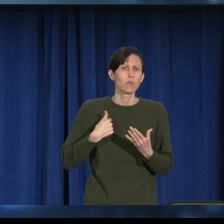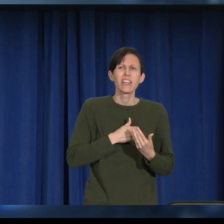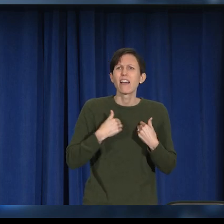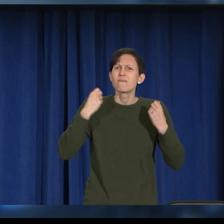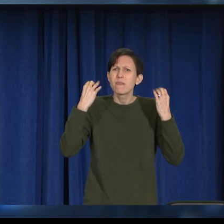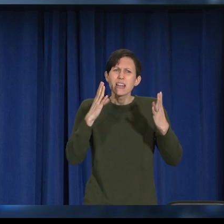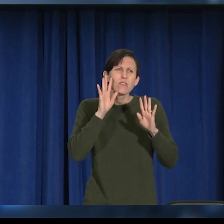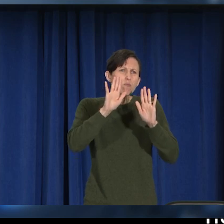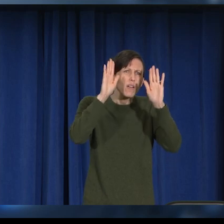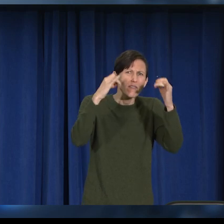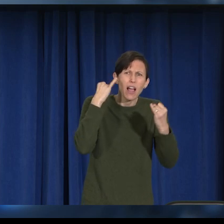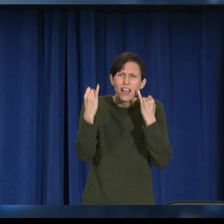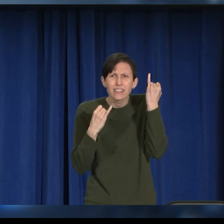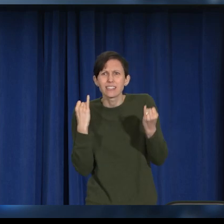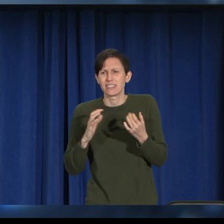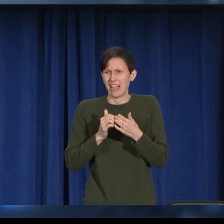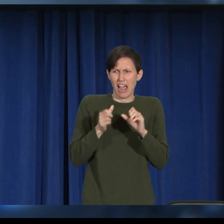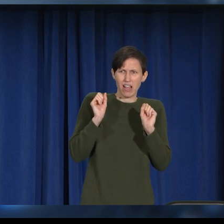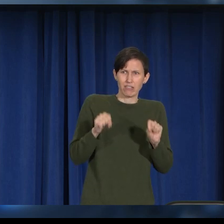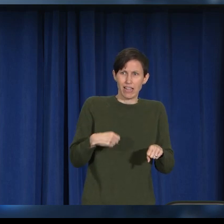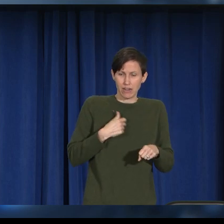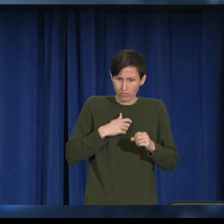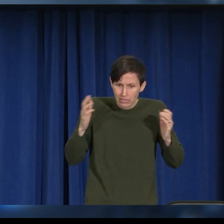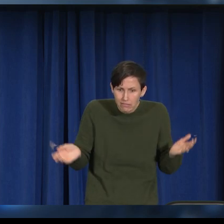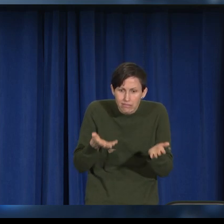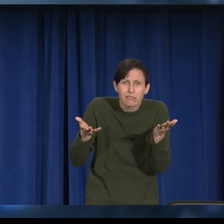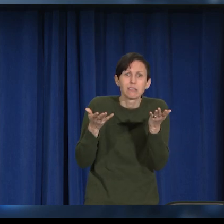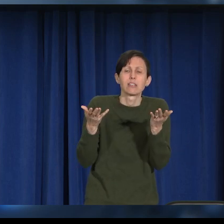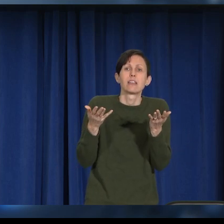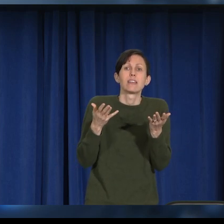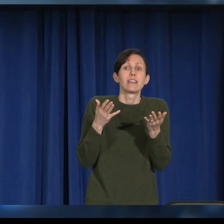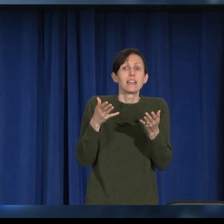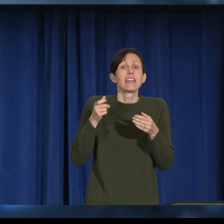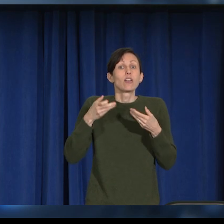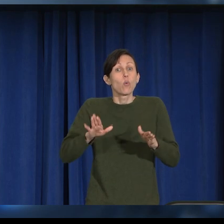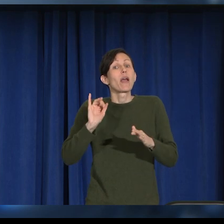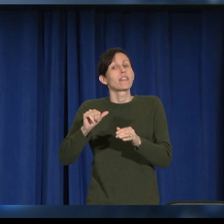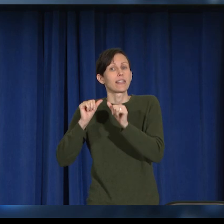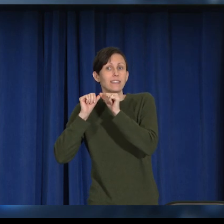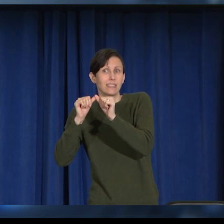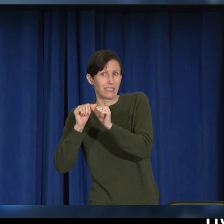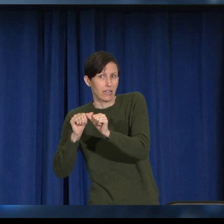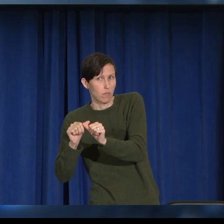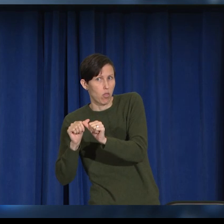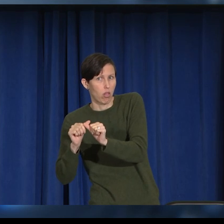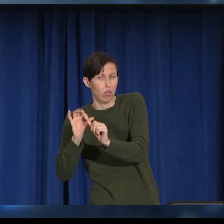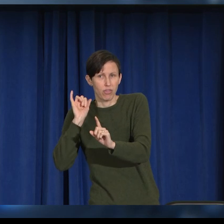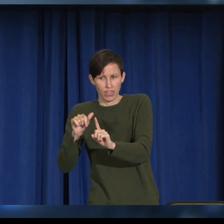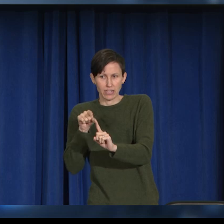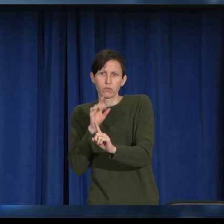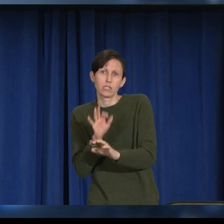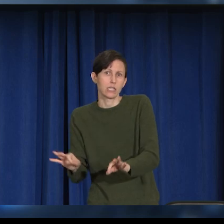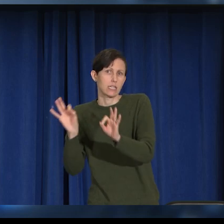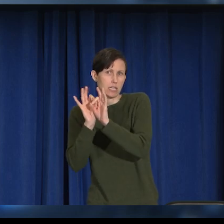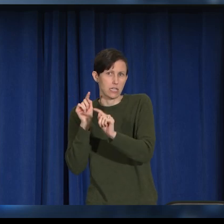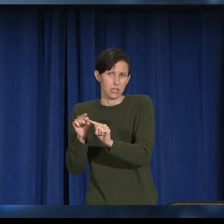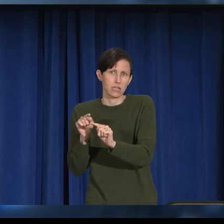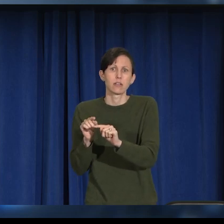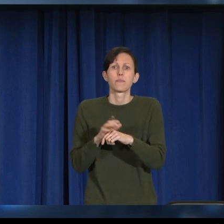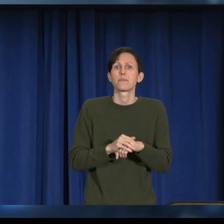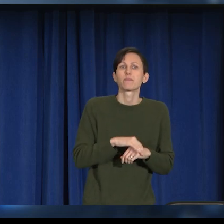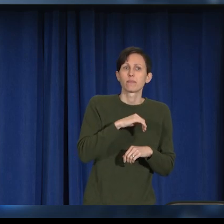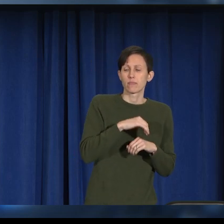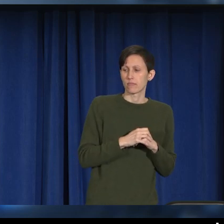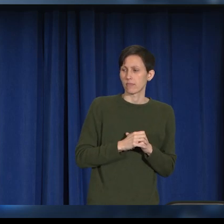wonderful ideas, and how do we bring them to life in a way that's sustainable? I think that's really the key part here. I'm going to talk a little bit about one